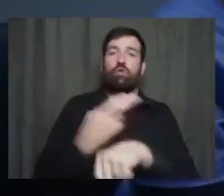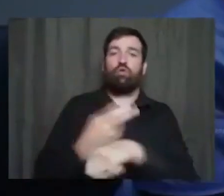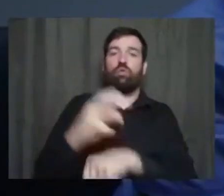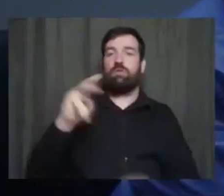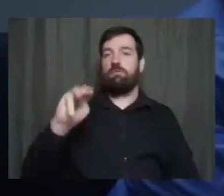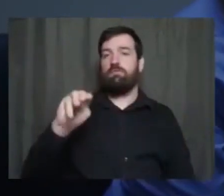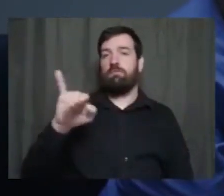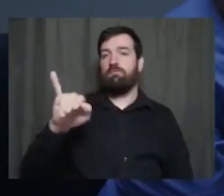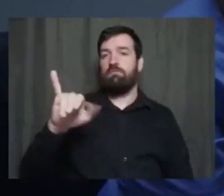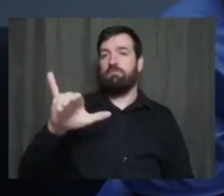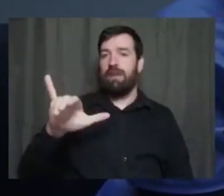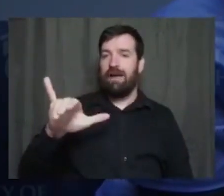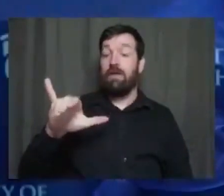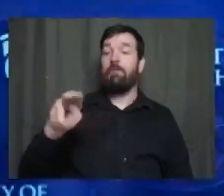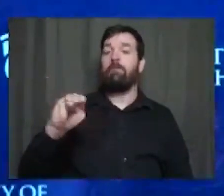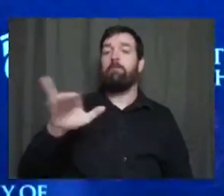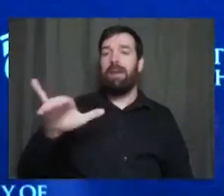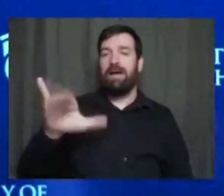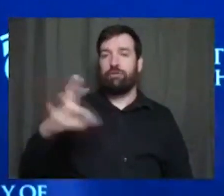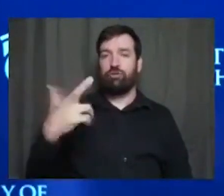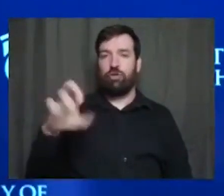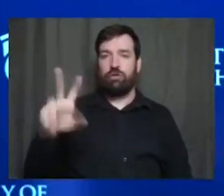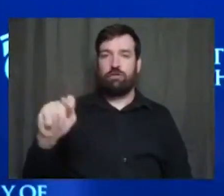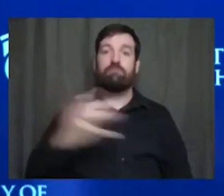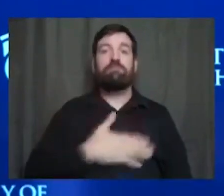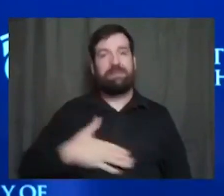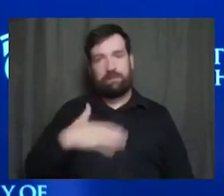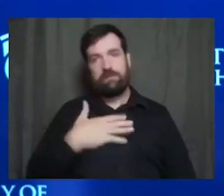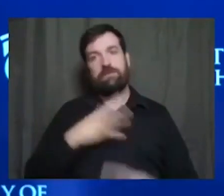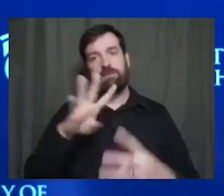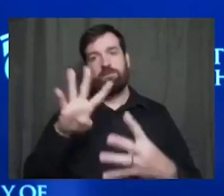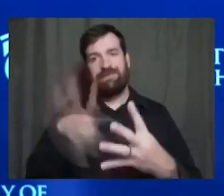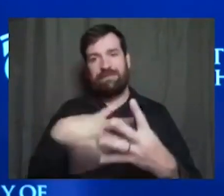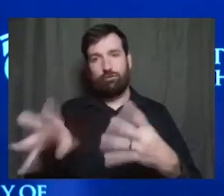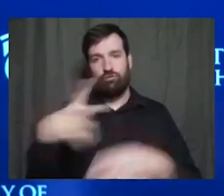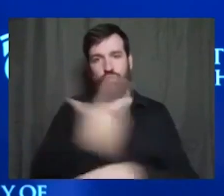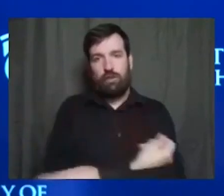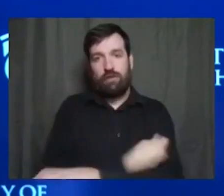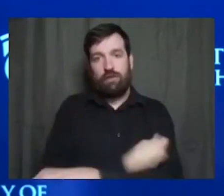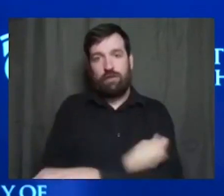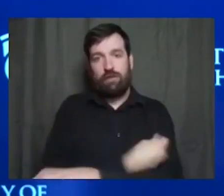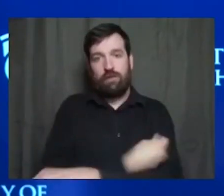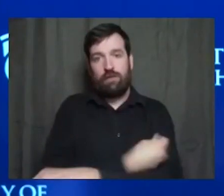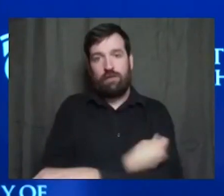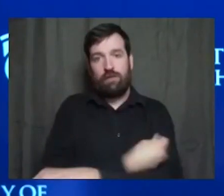please call and schedule your shot now. So thank you, and we will see you on Monday.